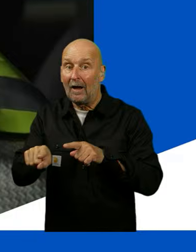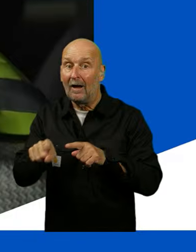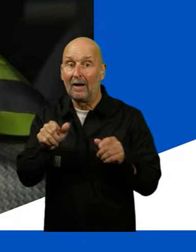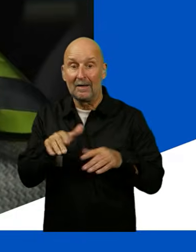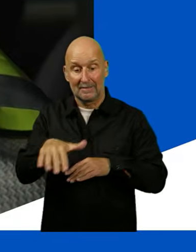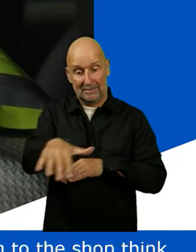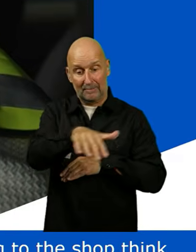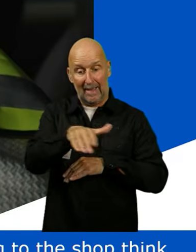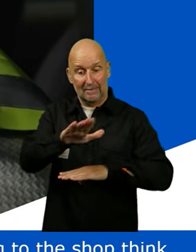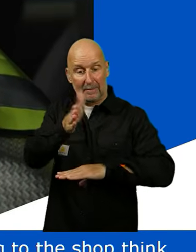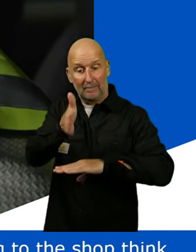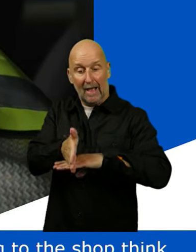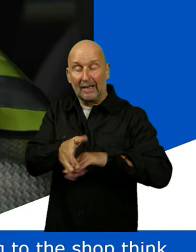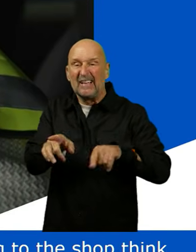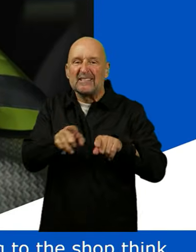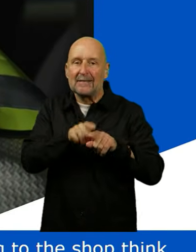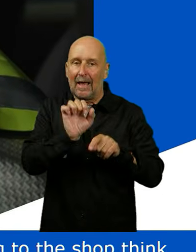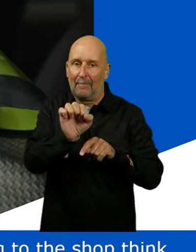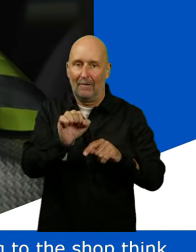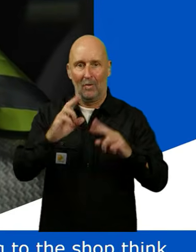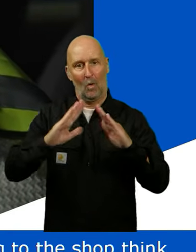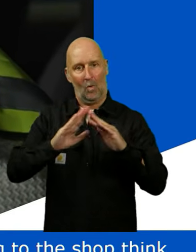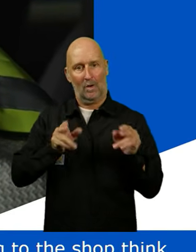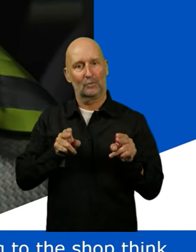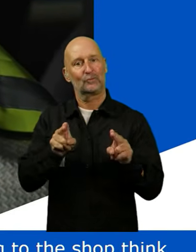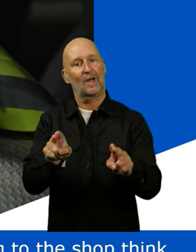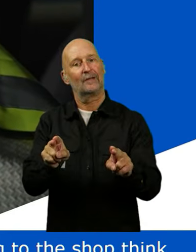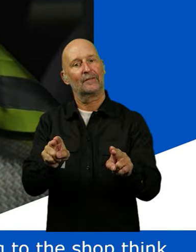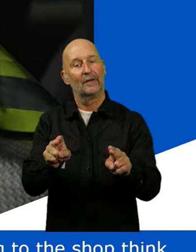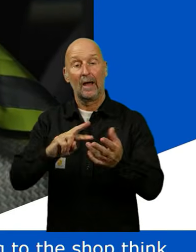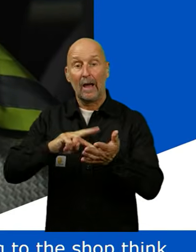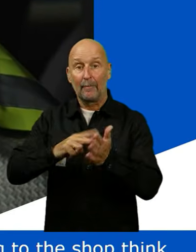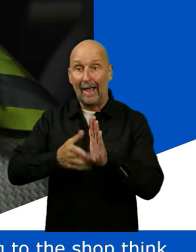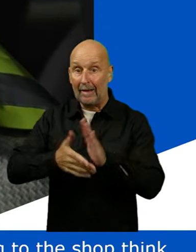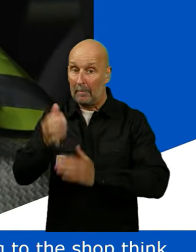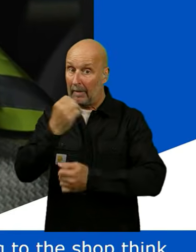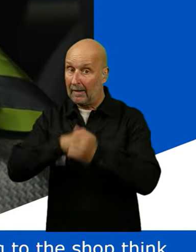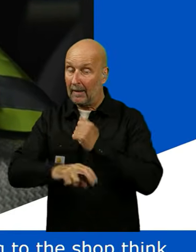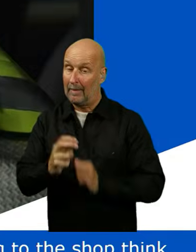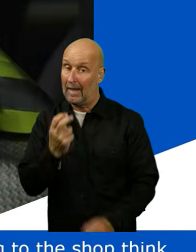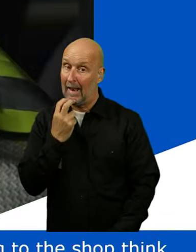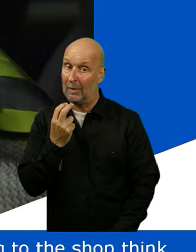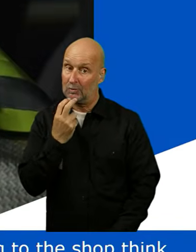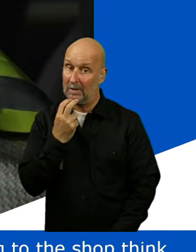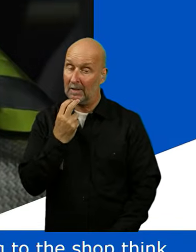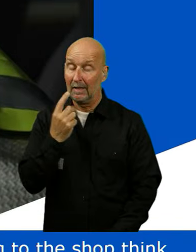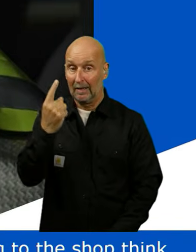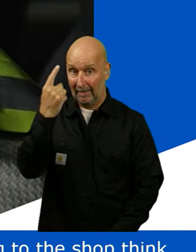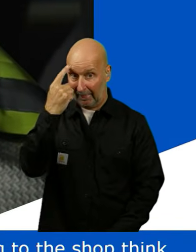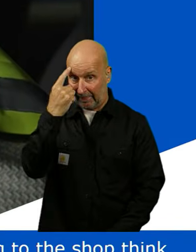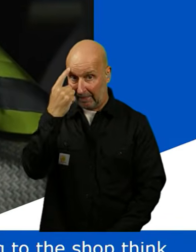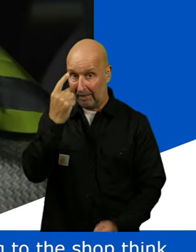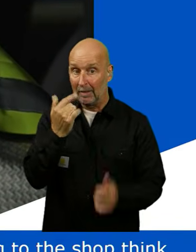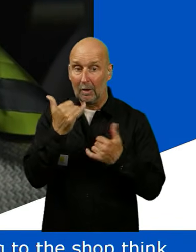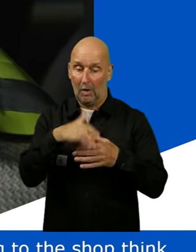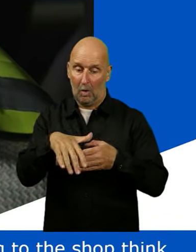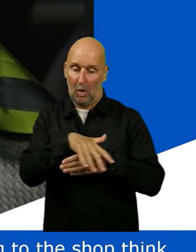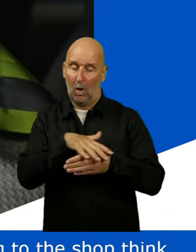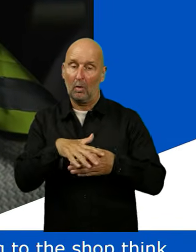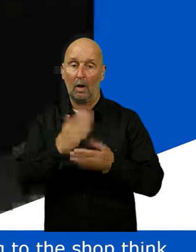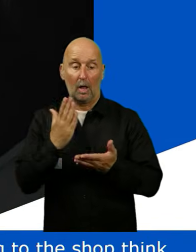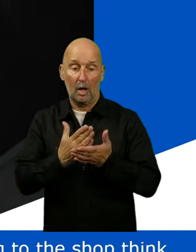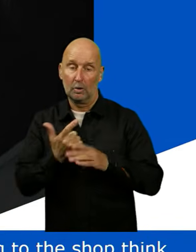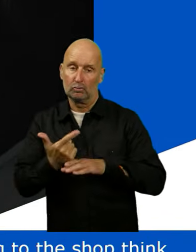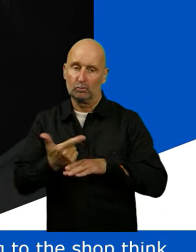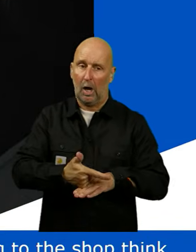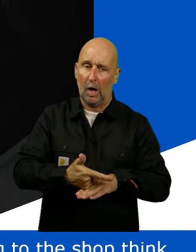space similar to your driveway. If you're planning to go electric, please take some time out to check out your local public charge